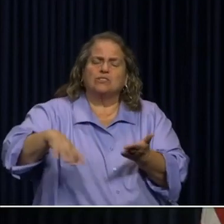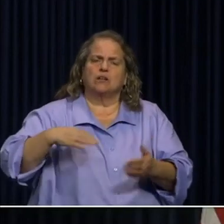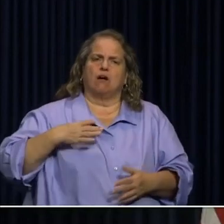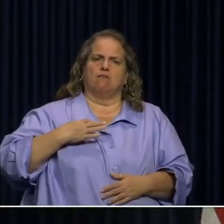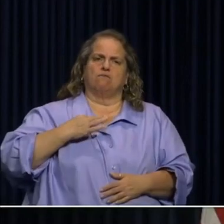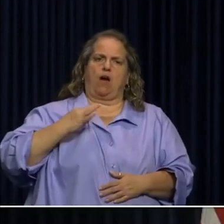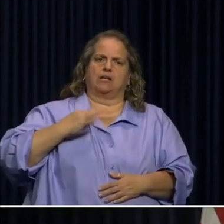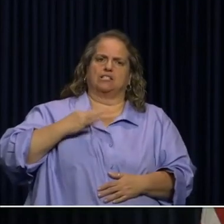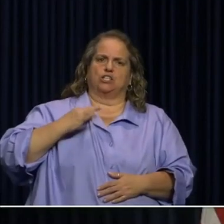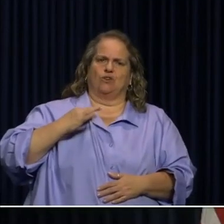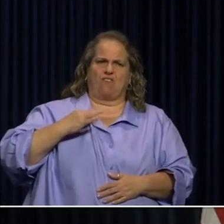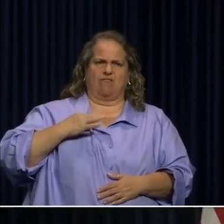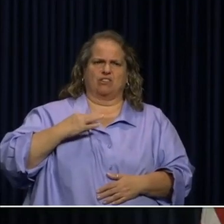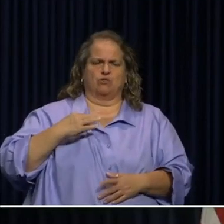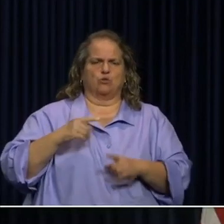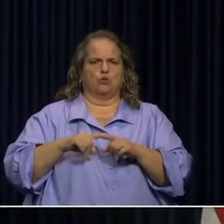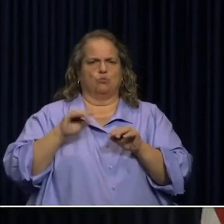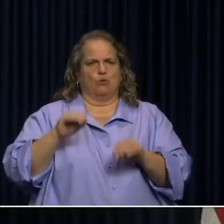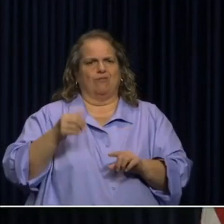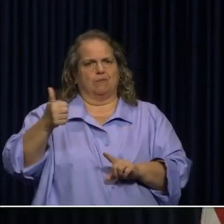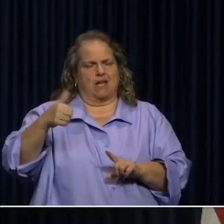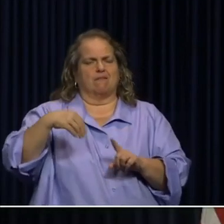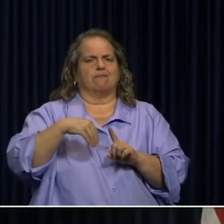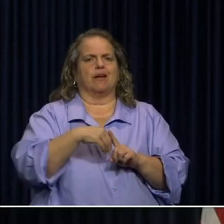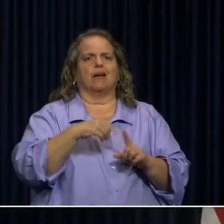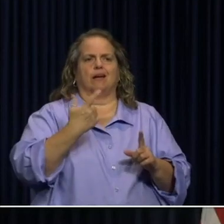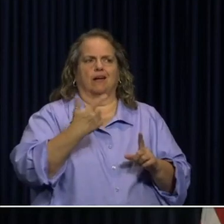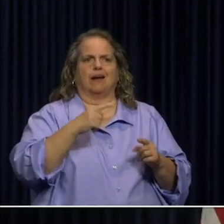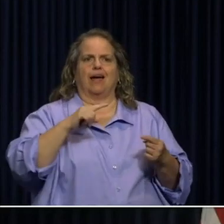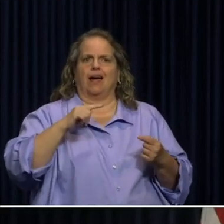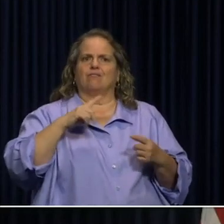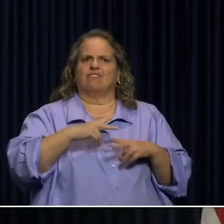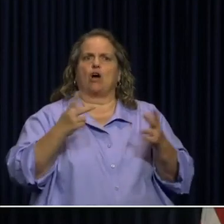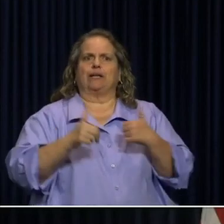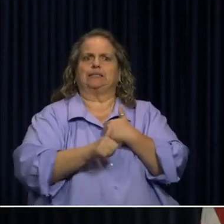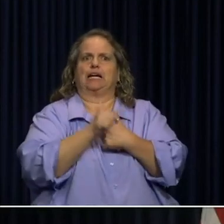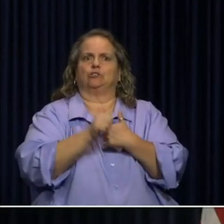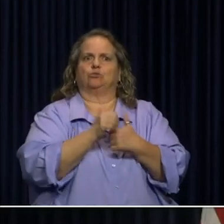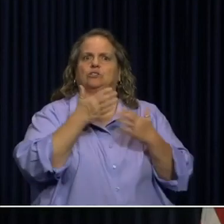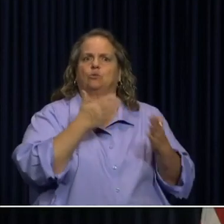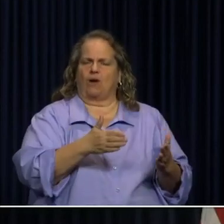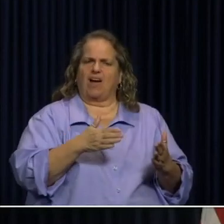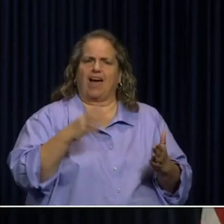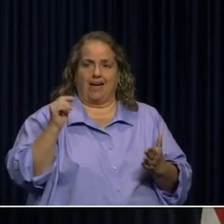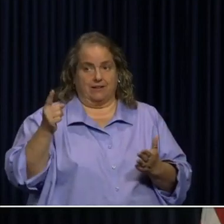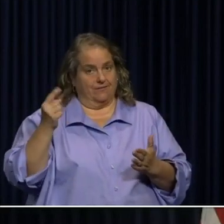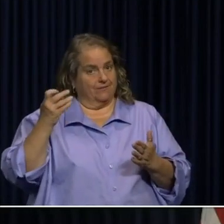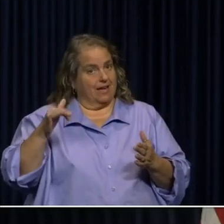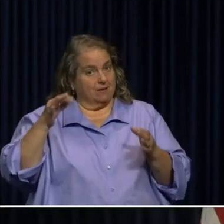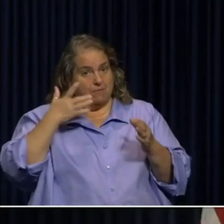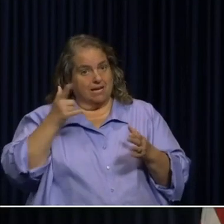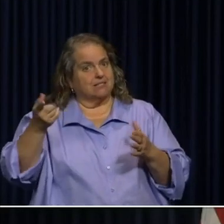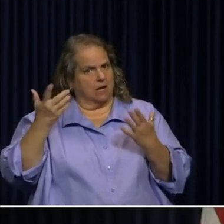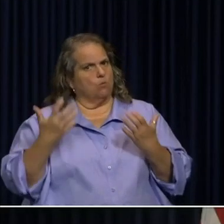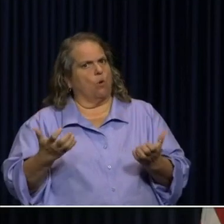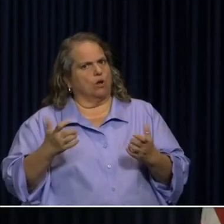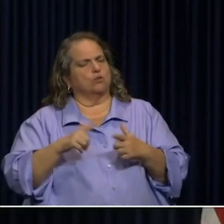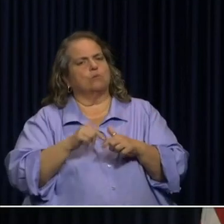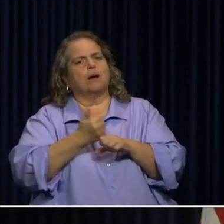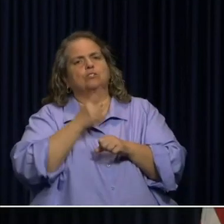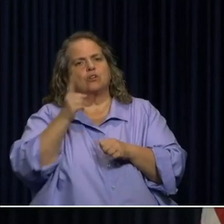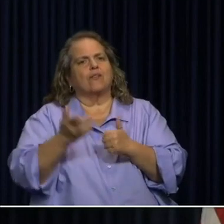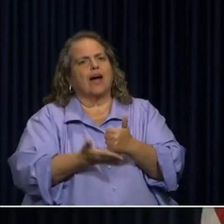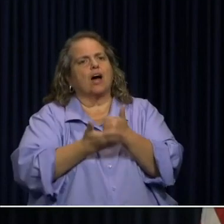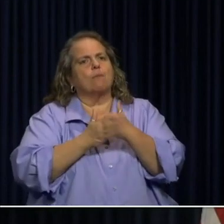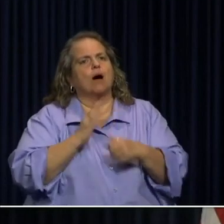to put themselves in harm's way because this is what they signed up for, and wanting to make sure that they were helping